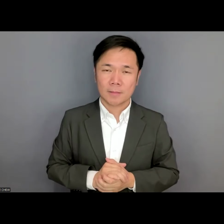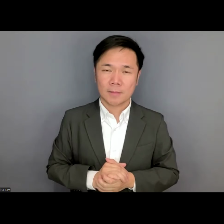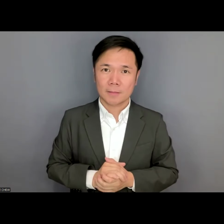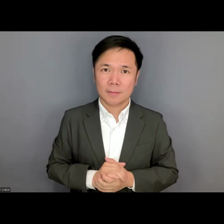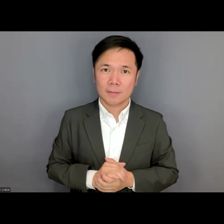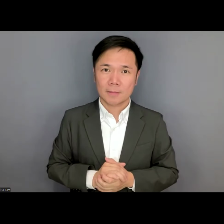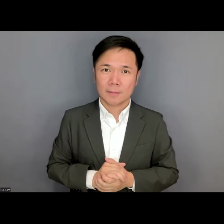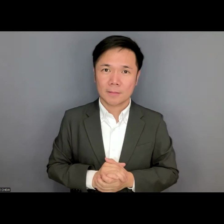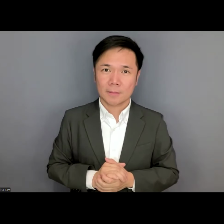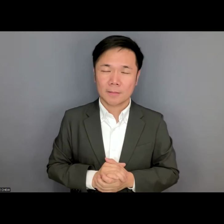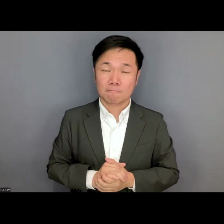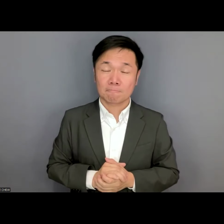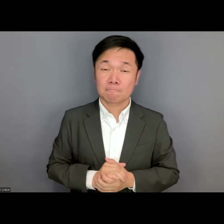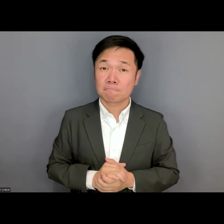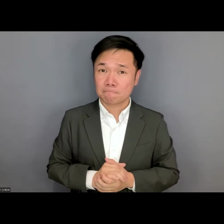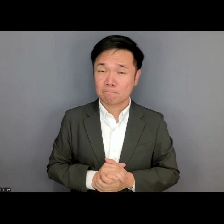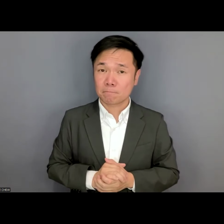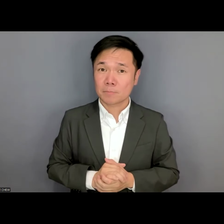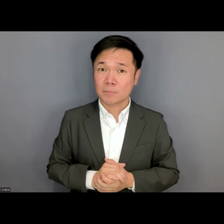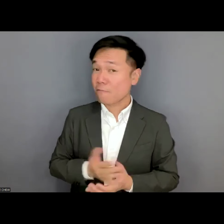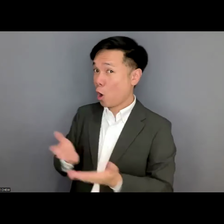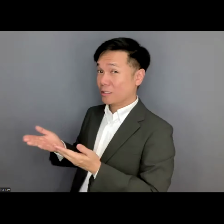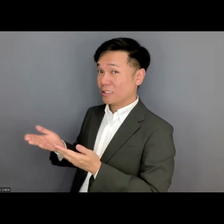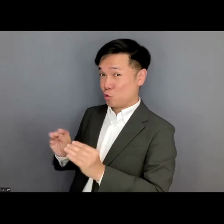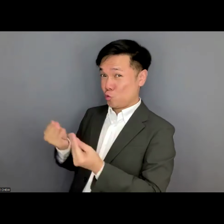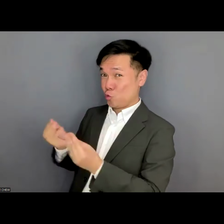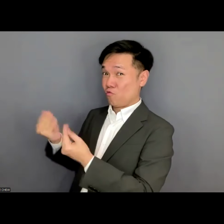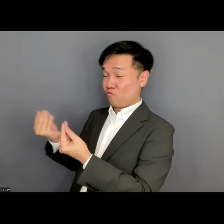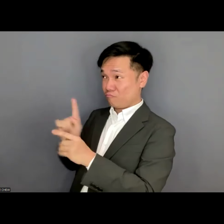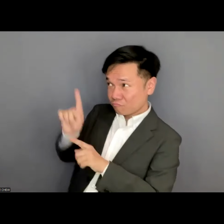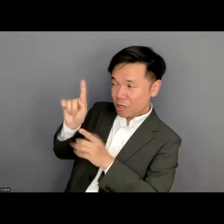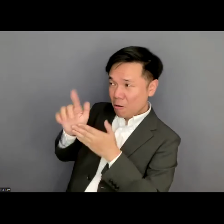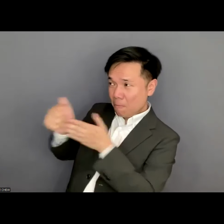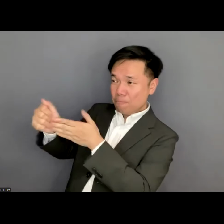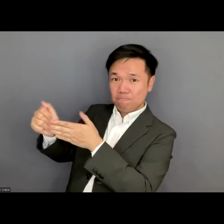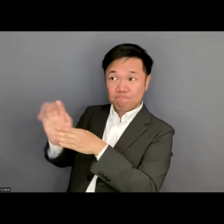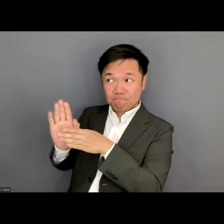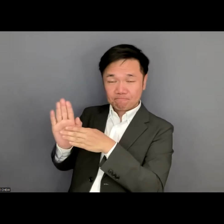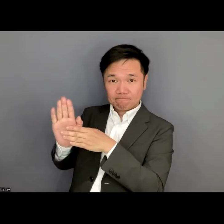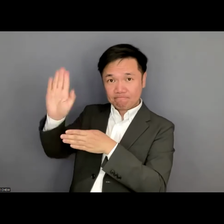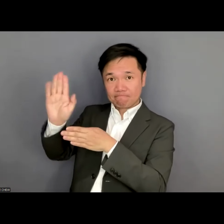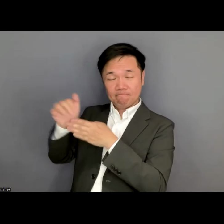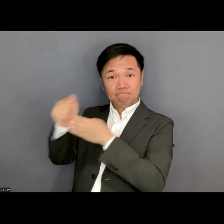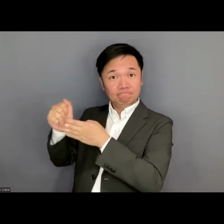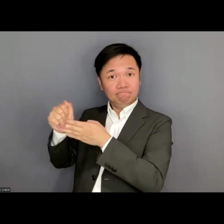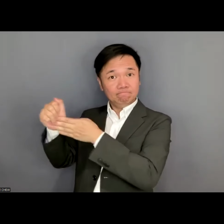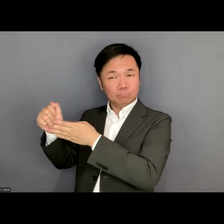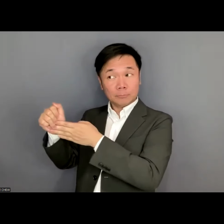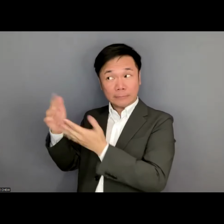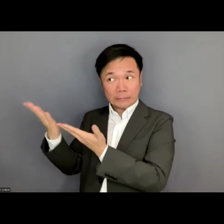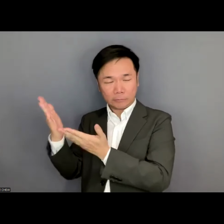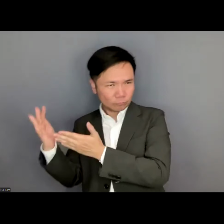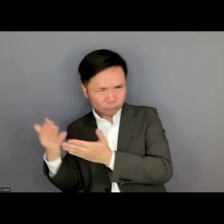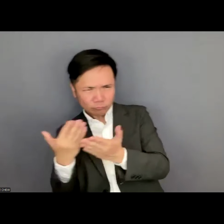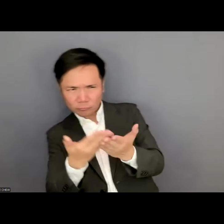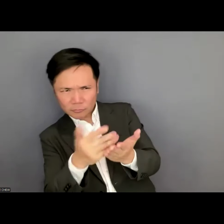les to the sommets leaders of the du movement futur à ne pas in the laisser les jeunes summit handicapés à on the côté. future in Et